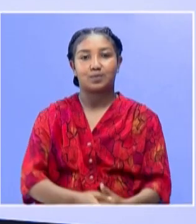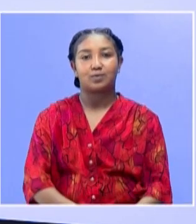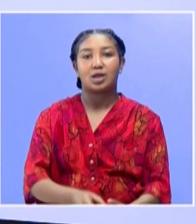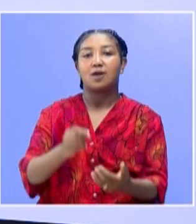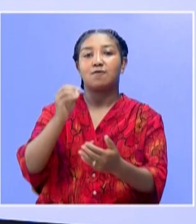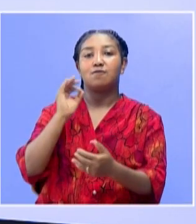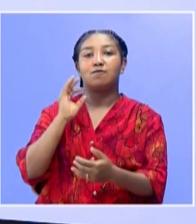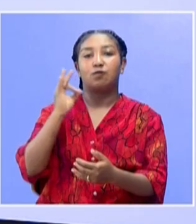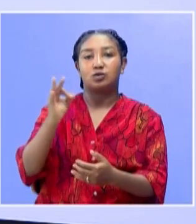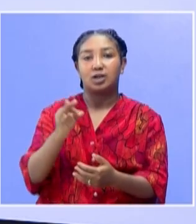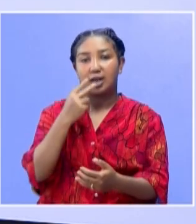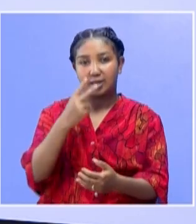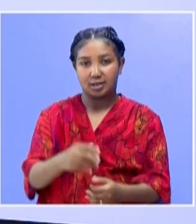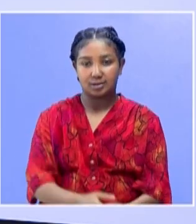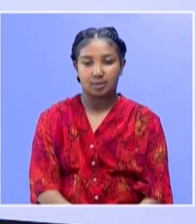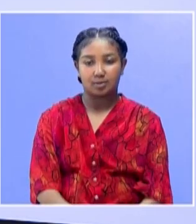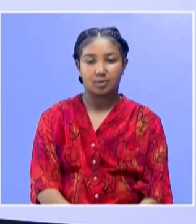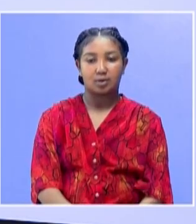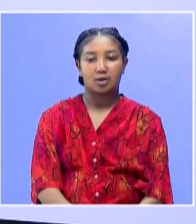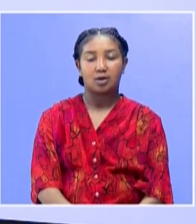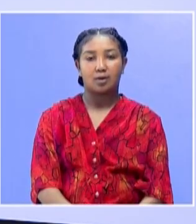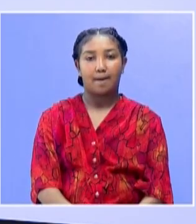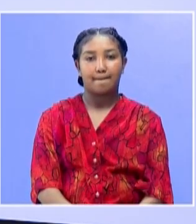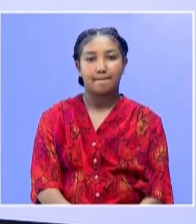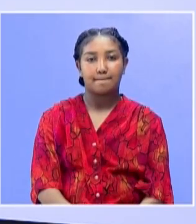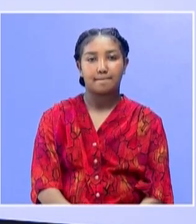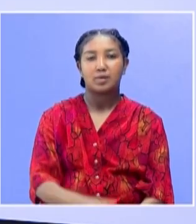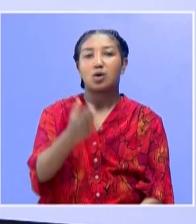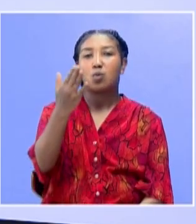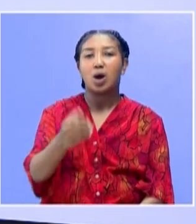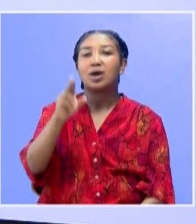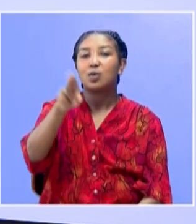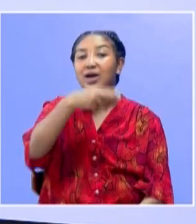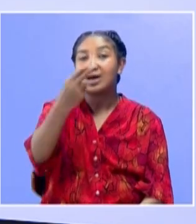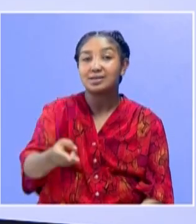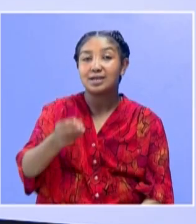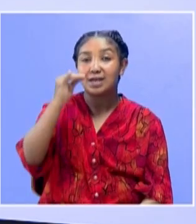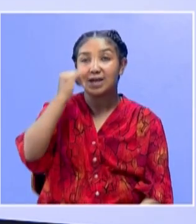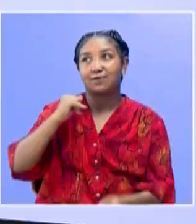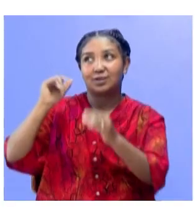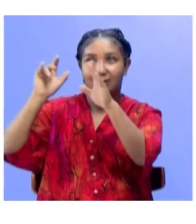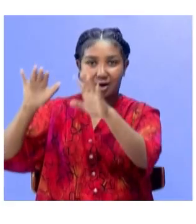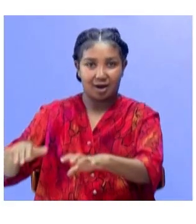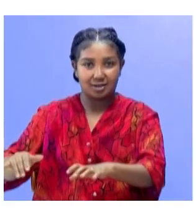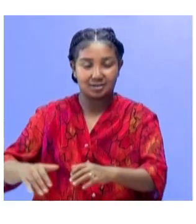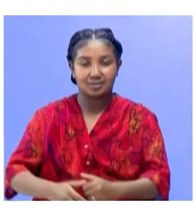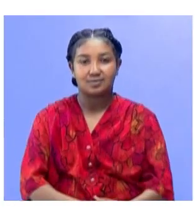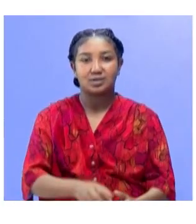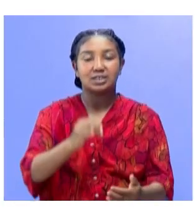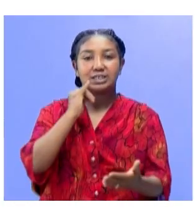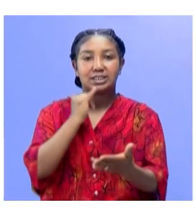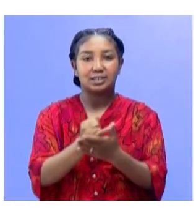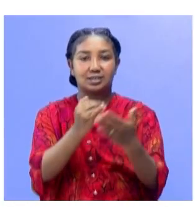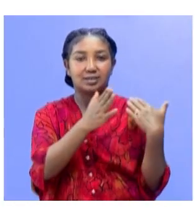tense. Let's come here. The condition. Why do we cancel? If it rains. It is our